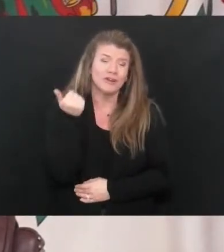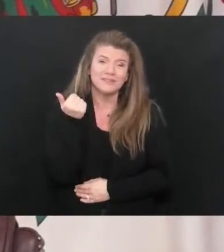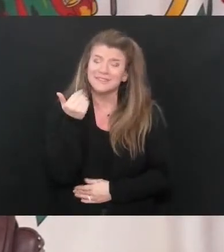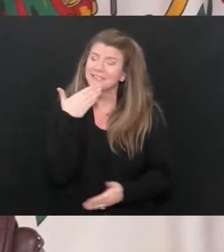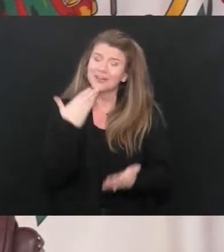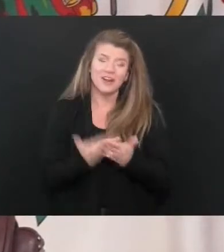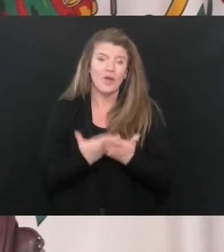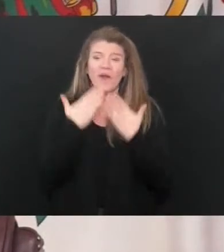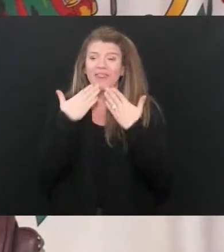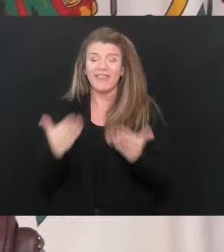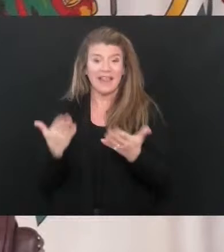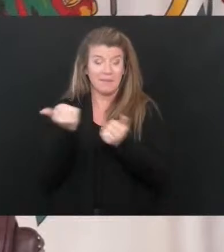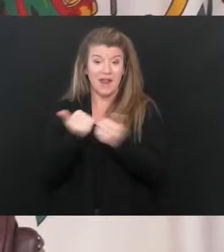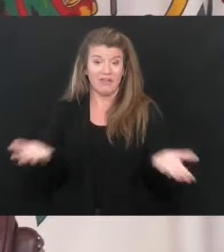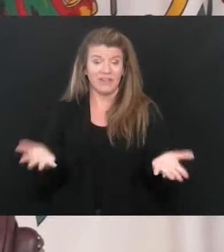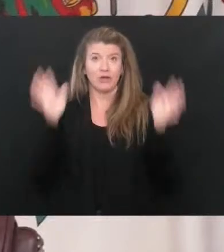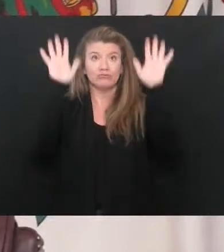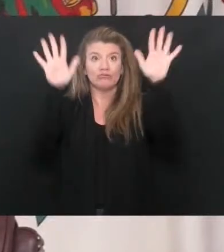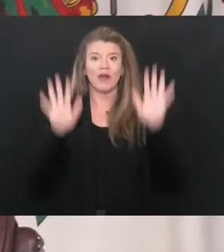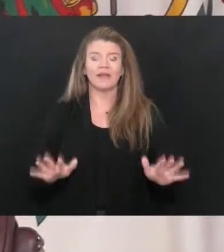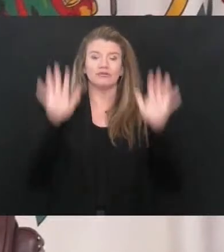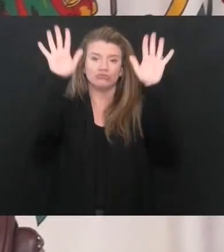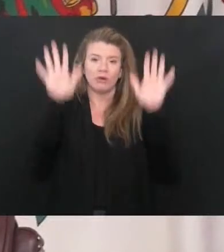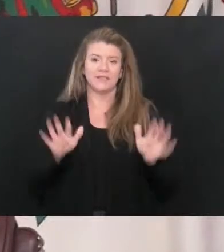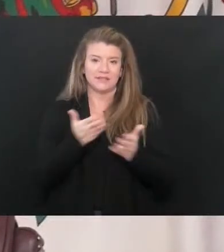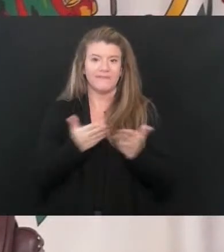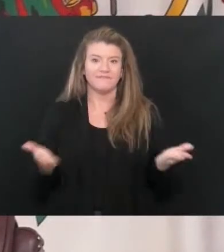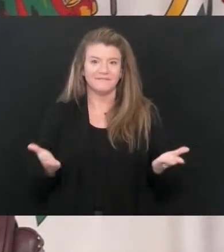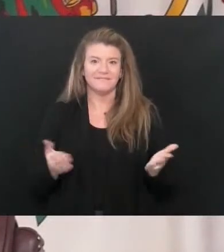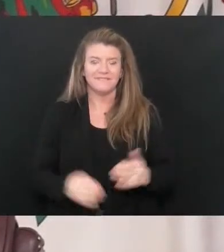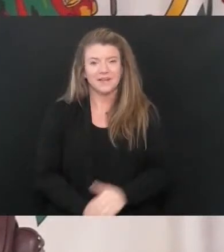every way. Good, great stuff.